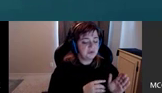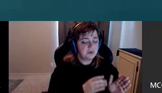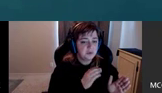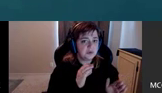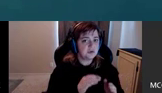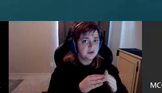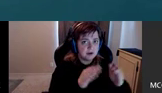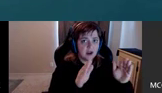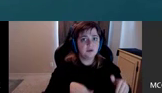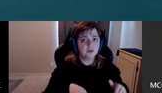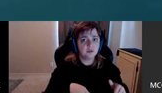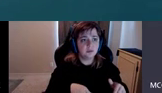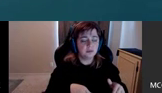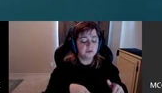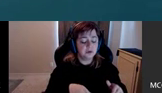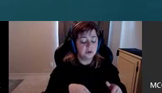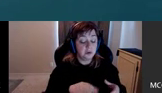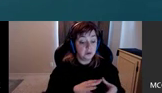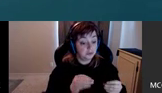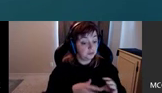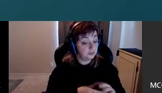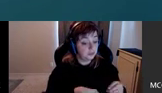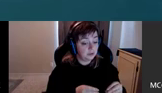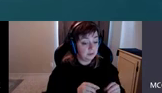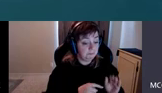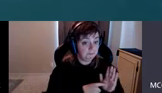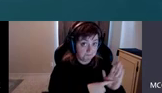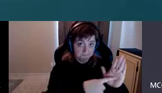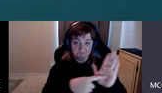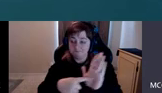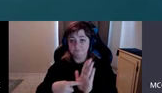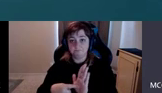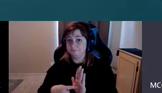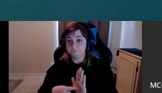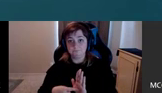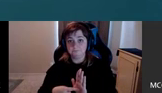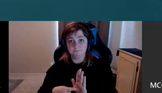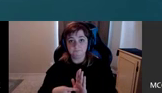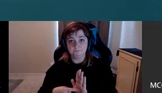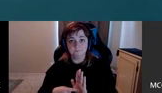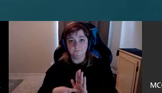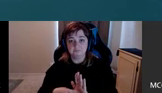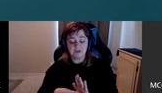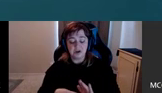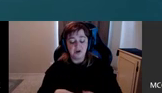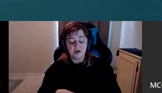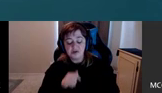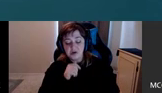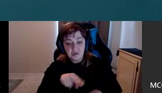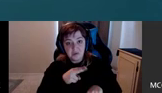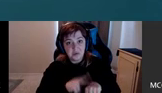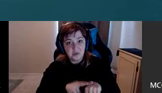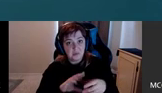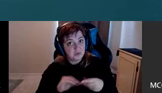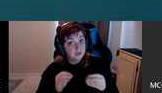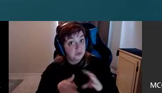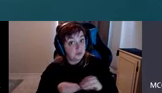we're not told that story either. You know, that's not the straight narrative that we're used to.